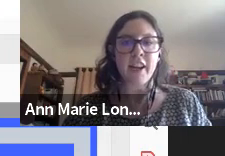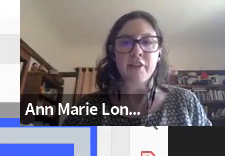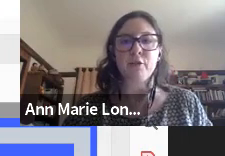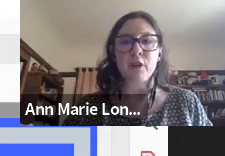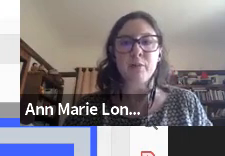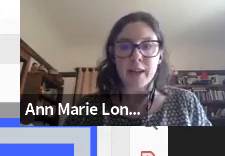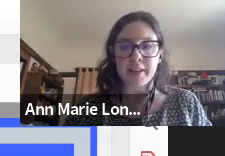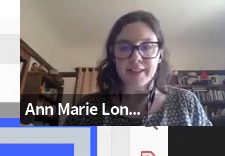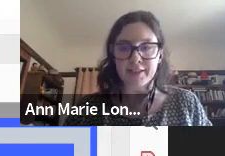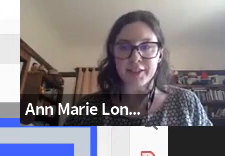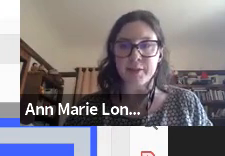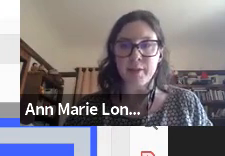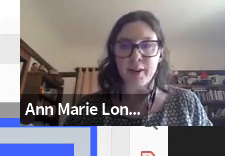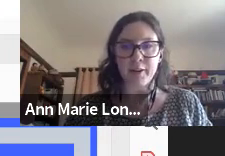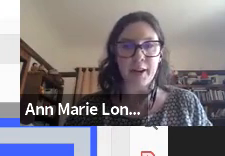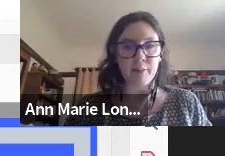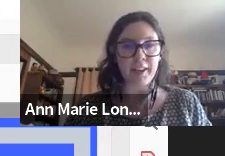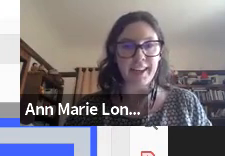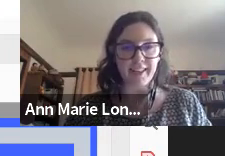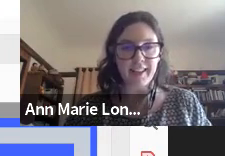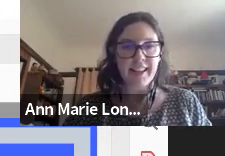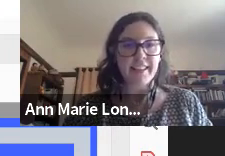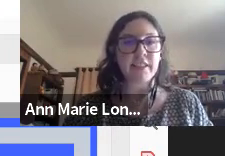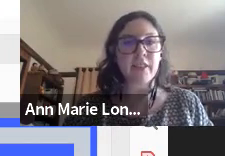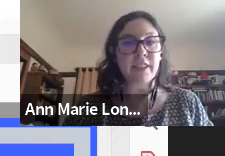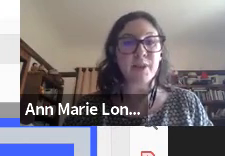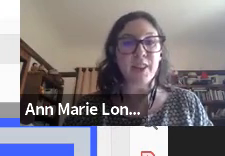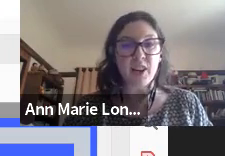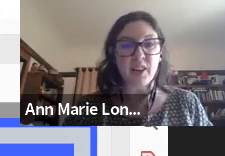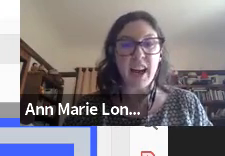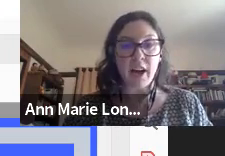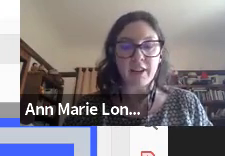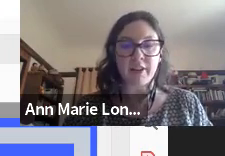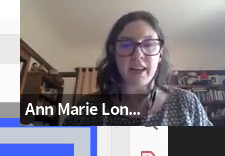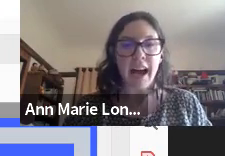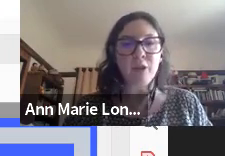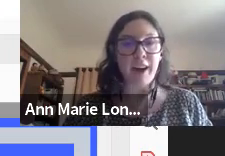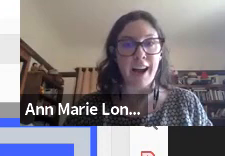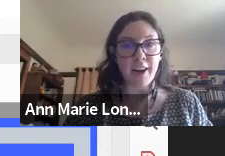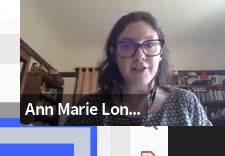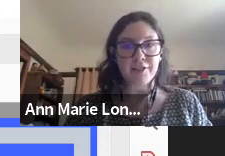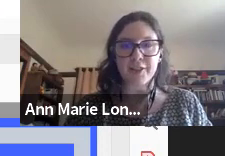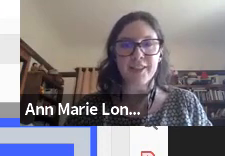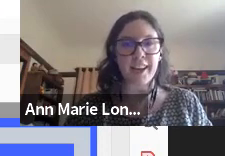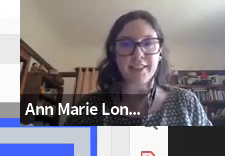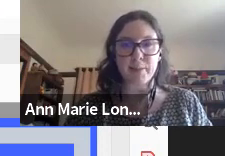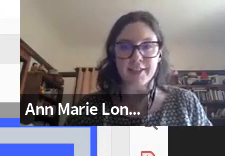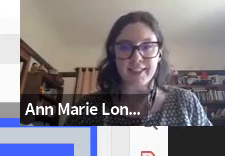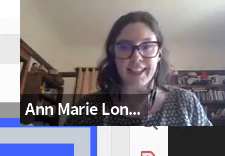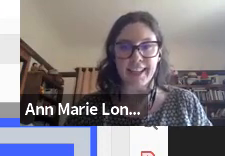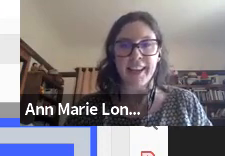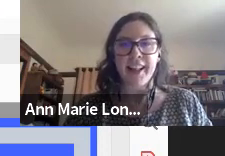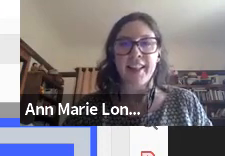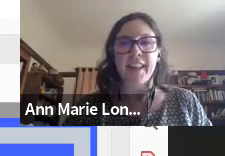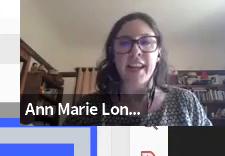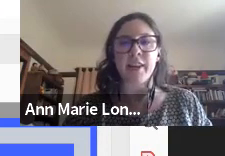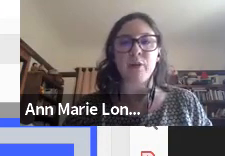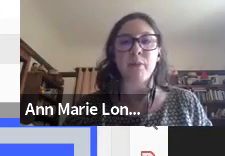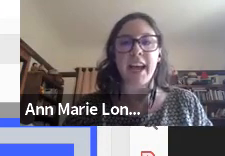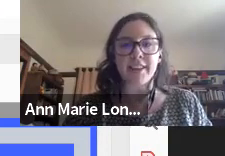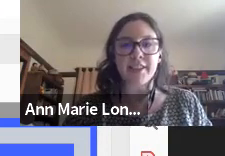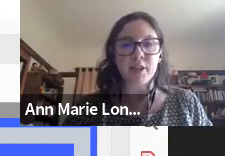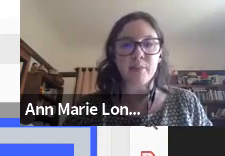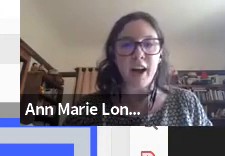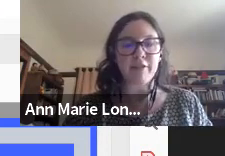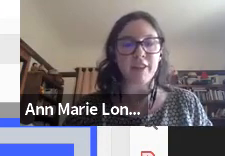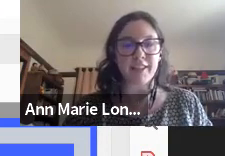COV19-FAR, through 4 p.m. Eastern tomorrow, April 8th. These funds will not go to HowlRound, nor to us personally. They